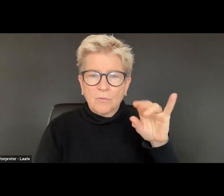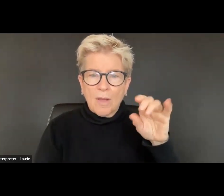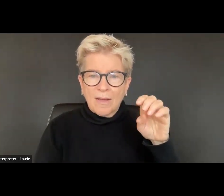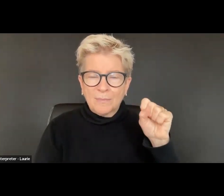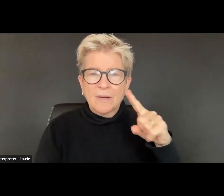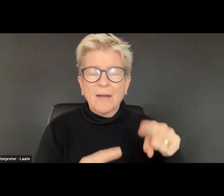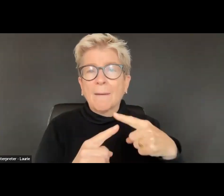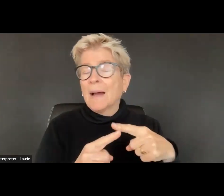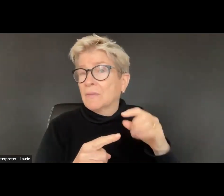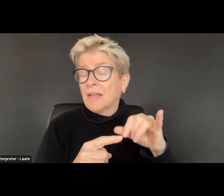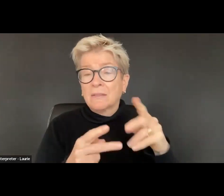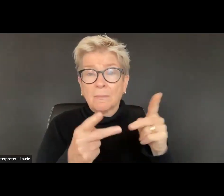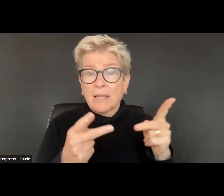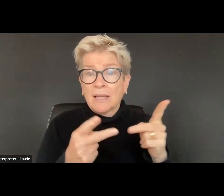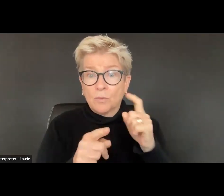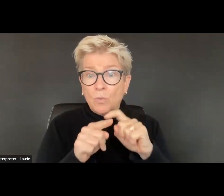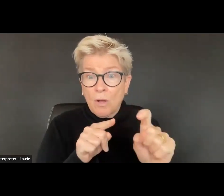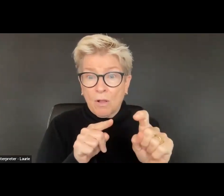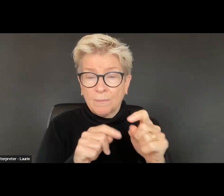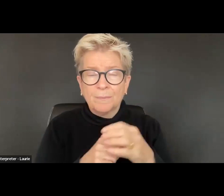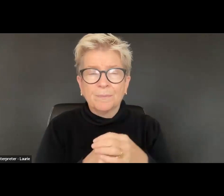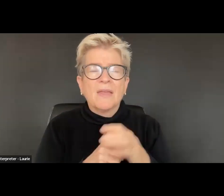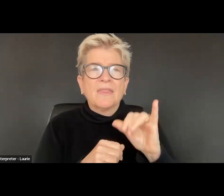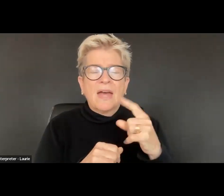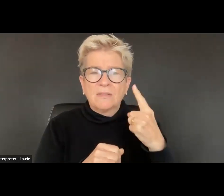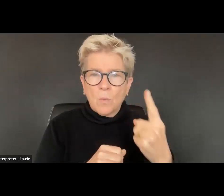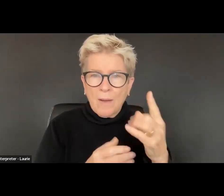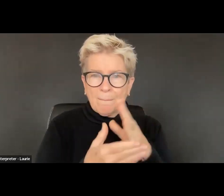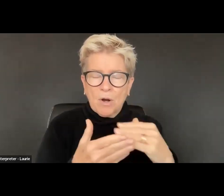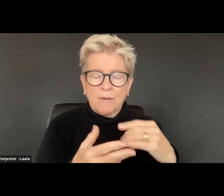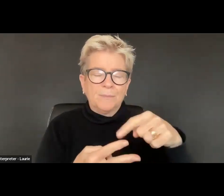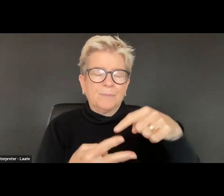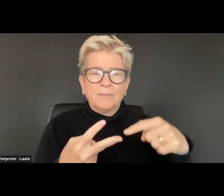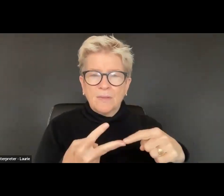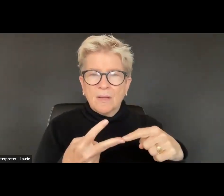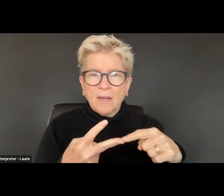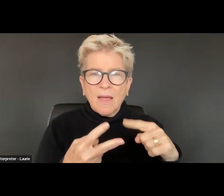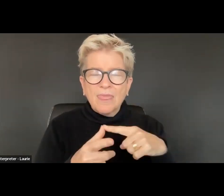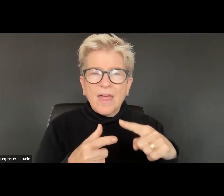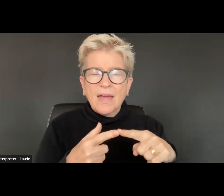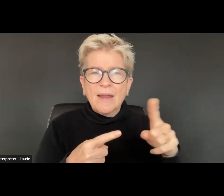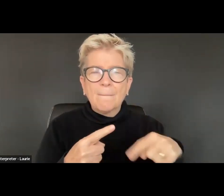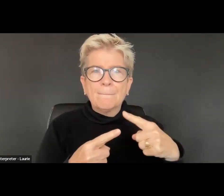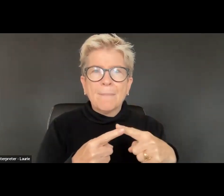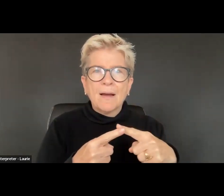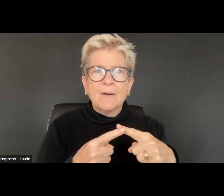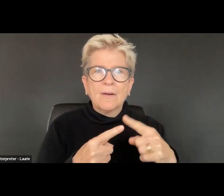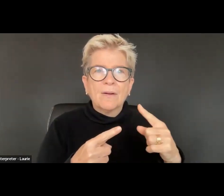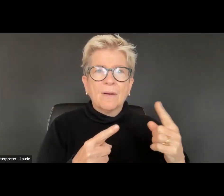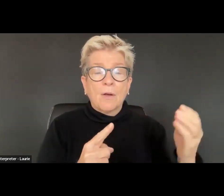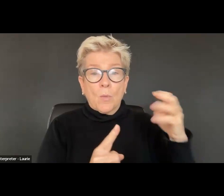the place to call. So that is one piece of follow-up. And then as far as feedback on the